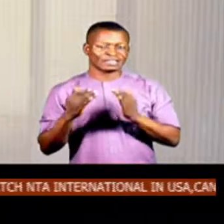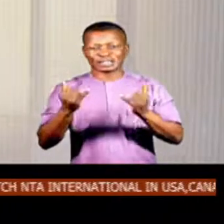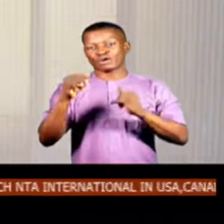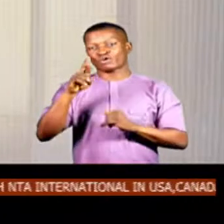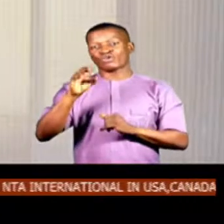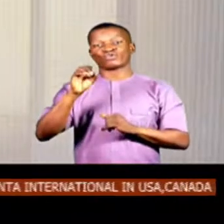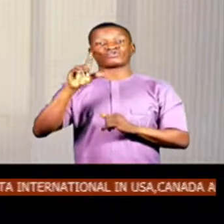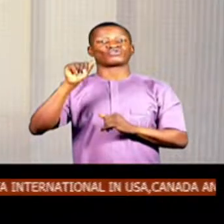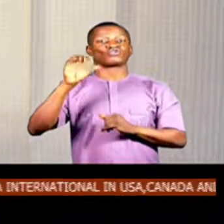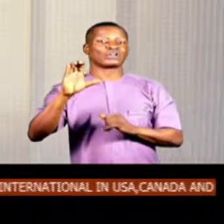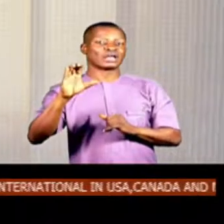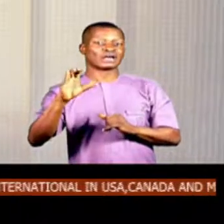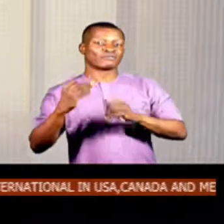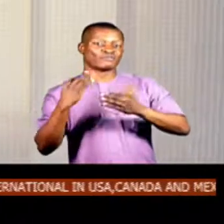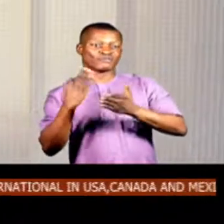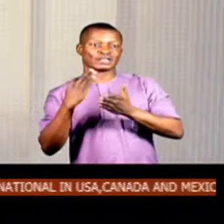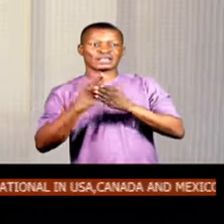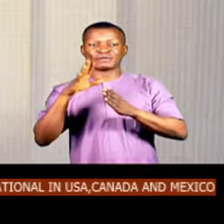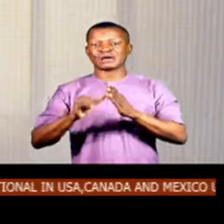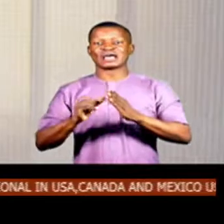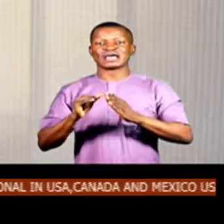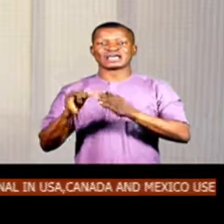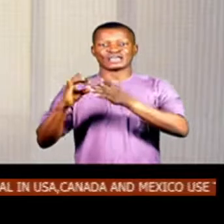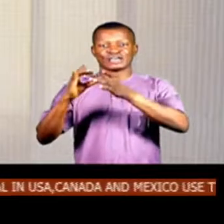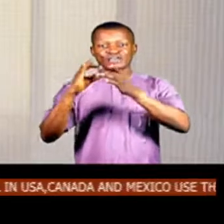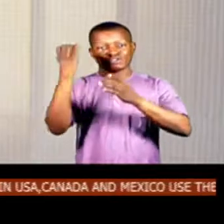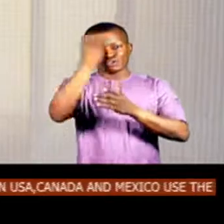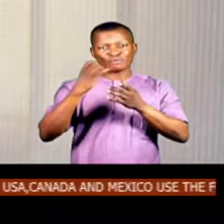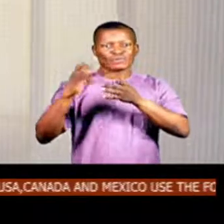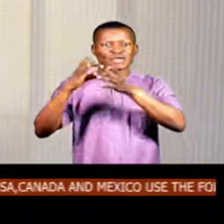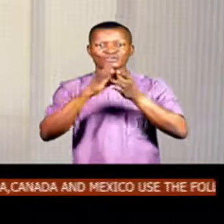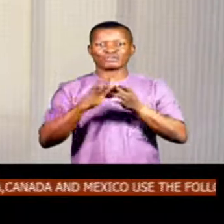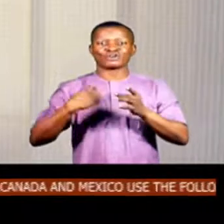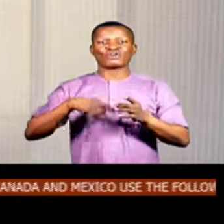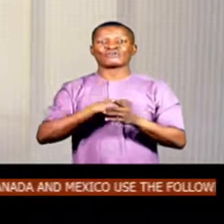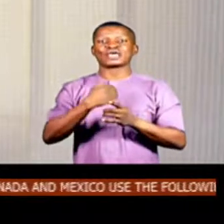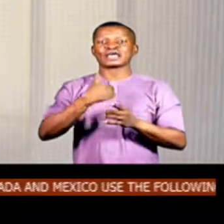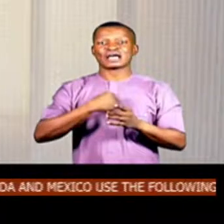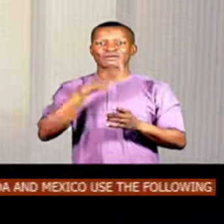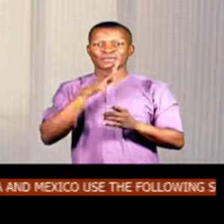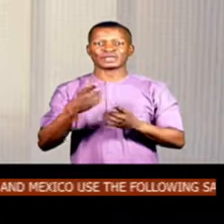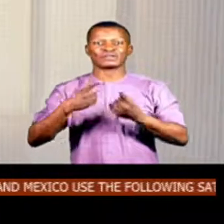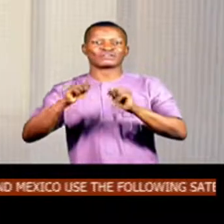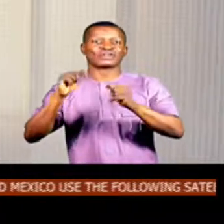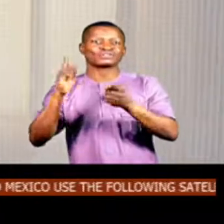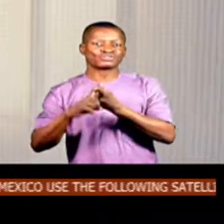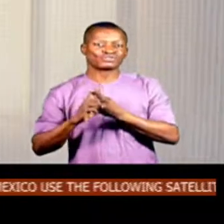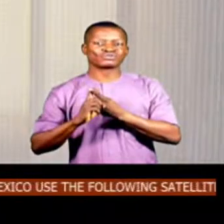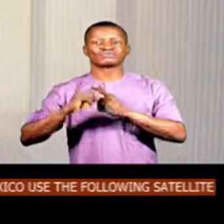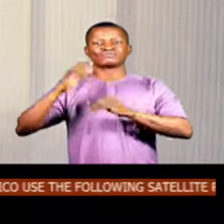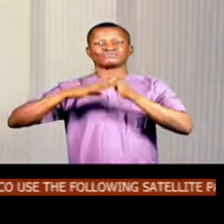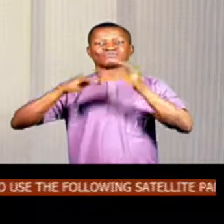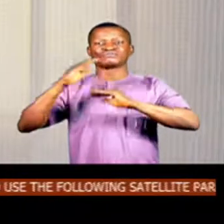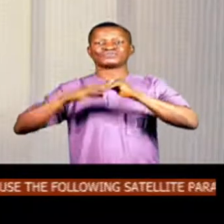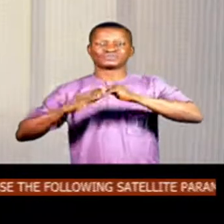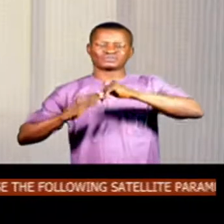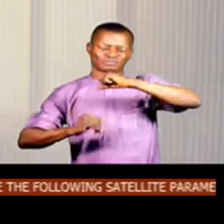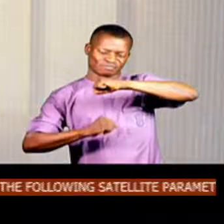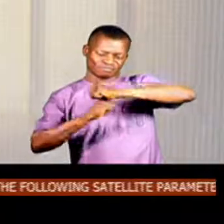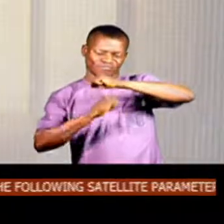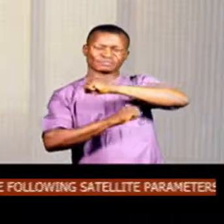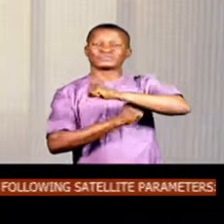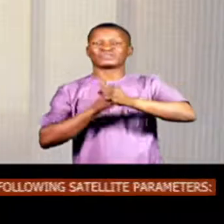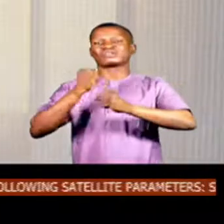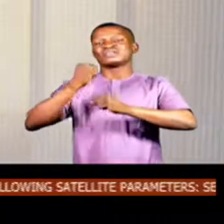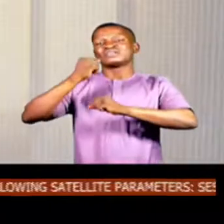and Anti-Corruption Program, funded by the European Union, has been trying to do is to build upon the numbers